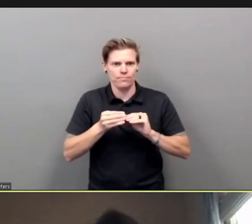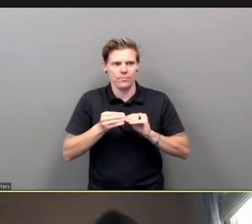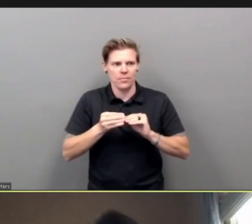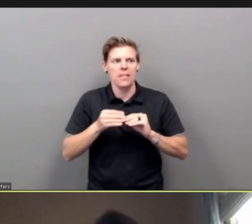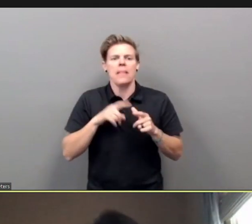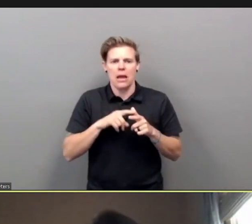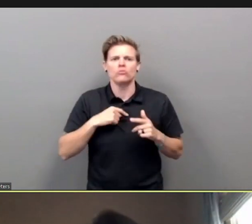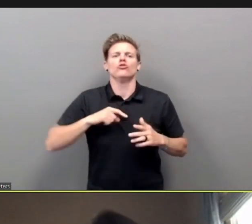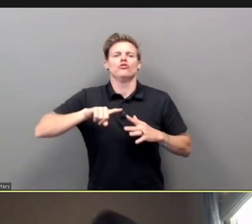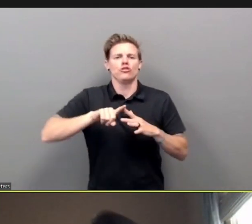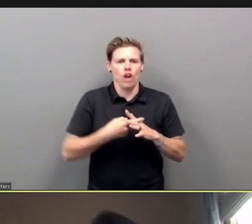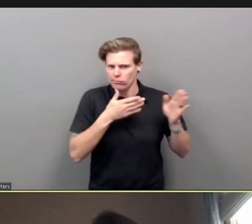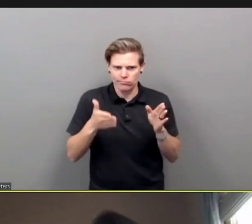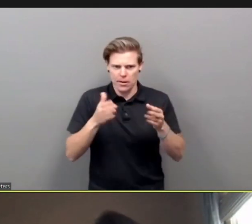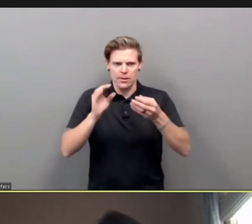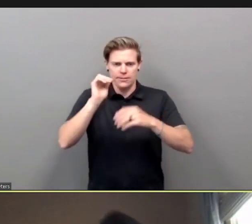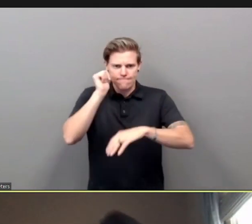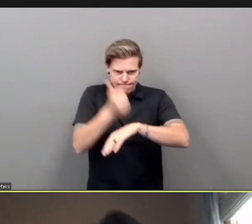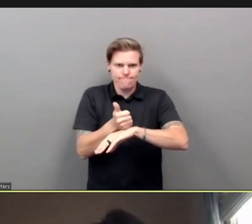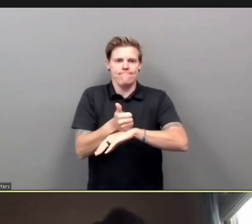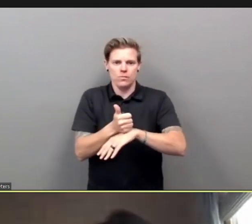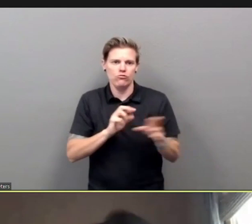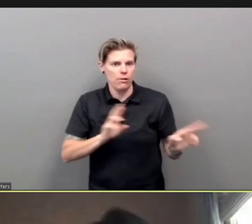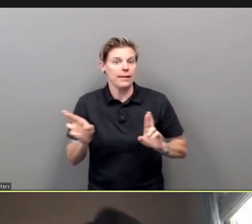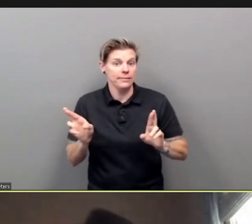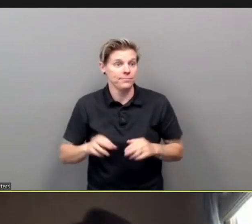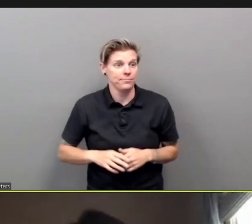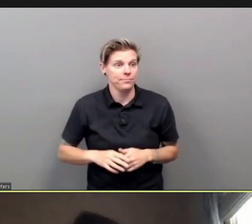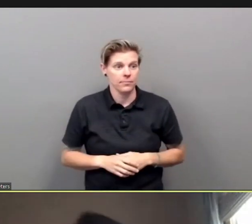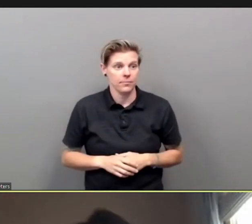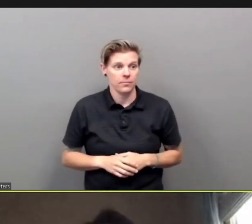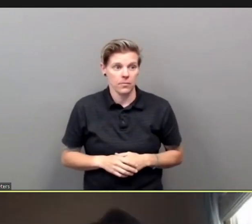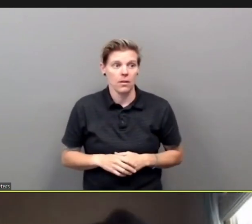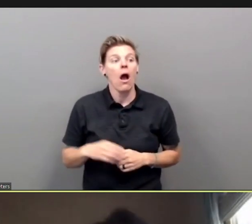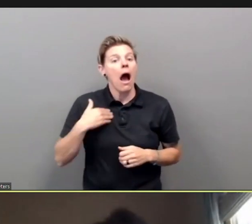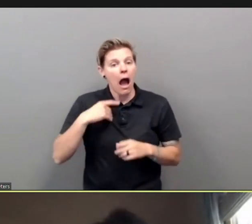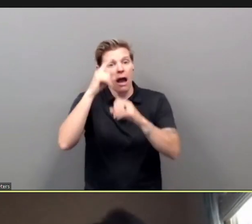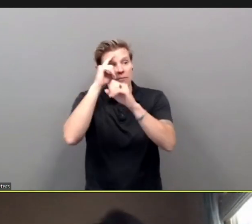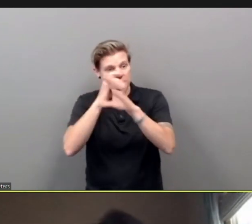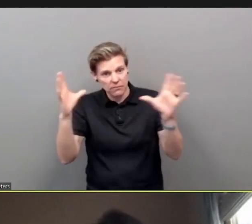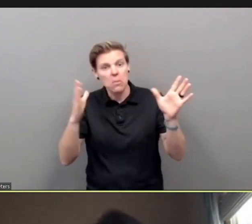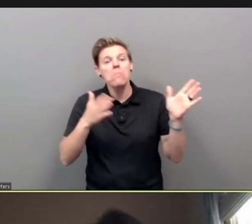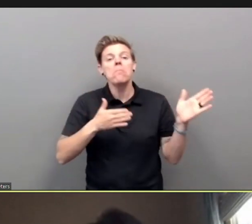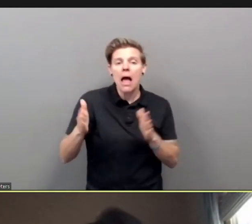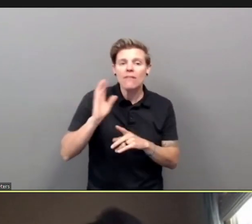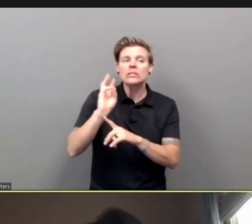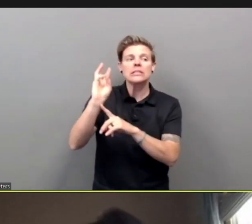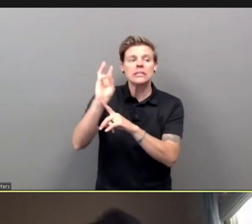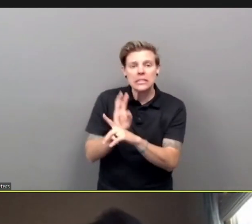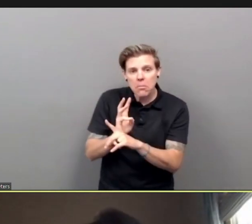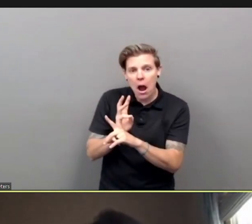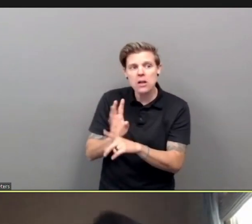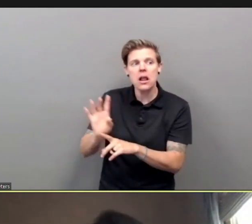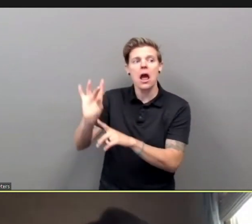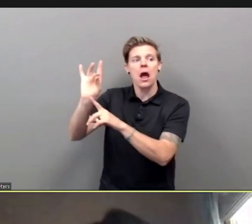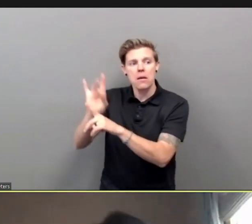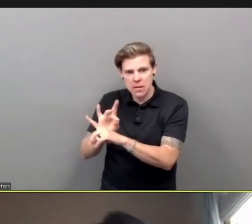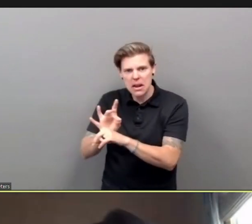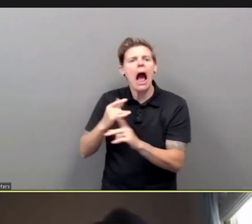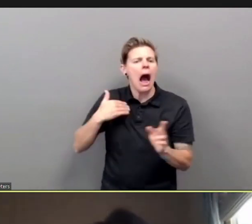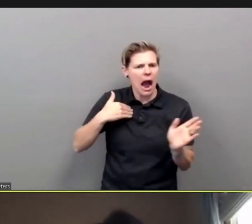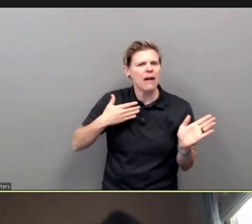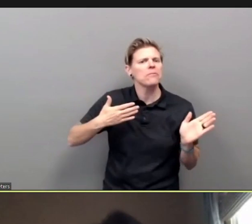our plan. But we do have several plans. We have plans for 6 months, for 8 months, out. We have plans for when they